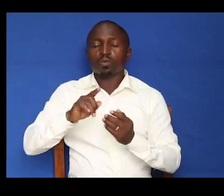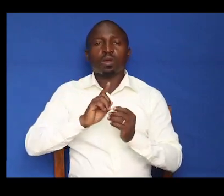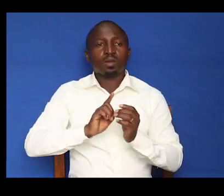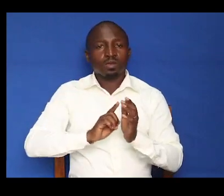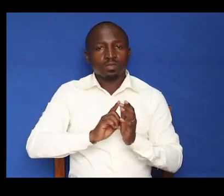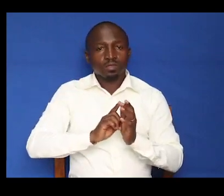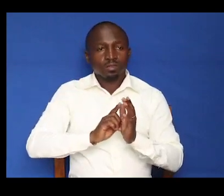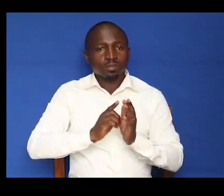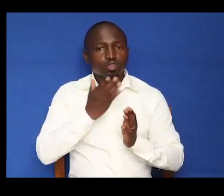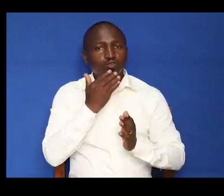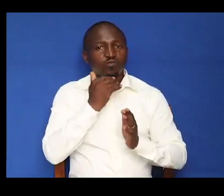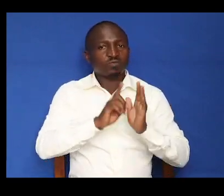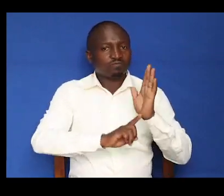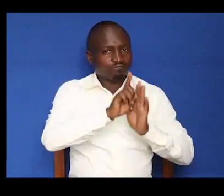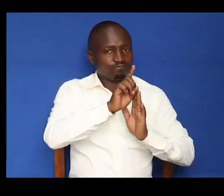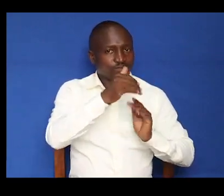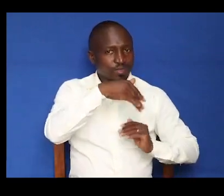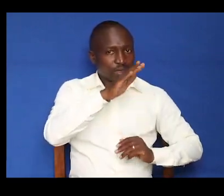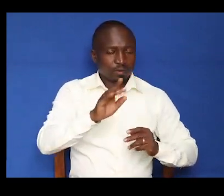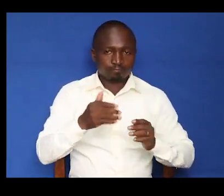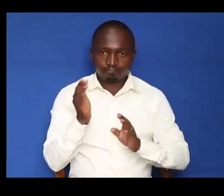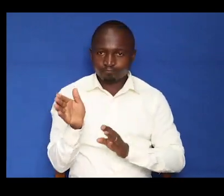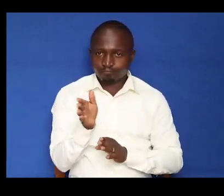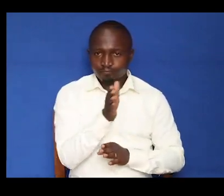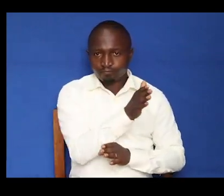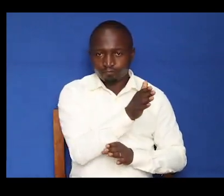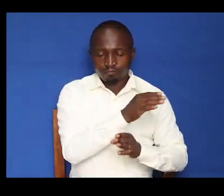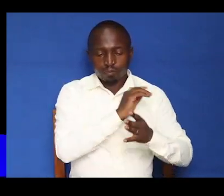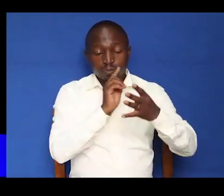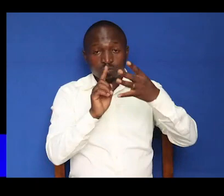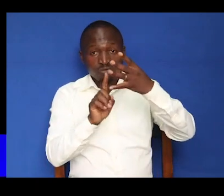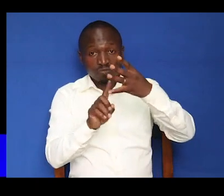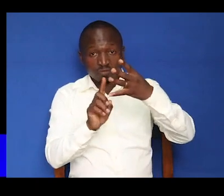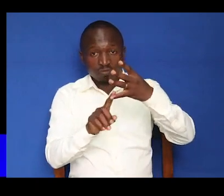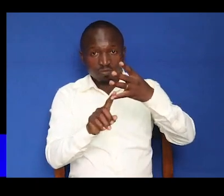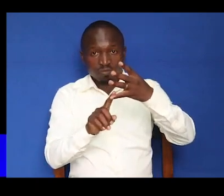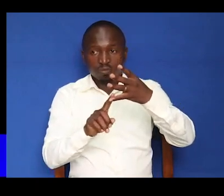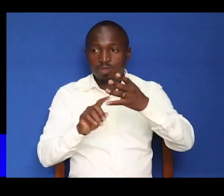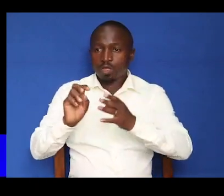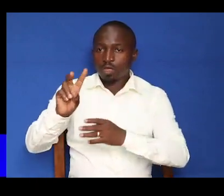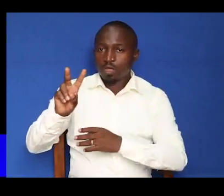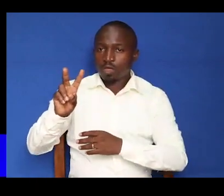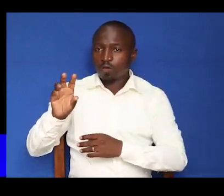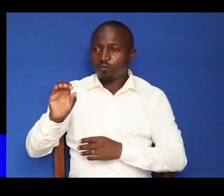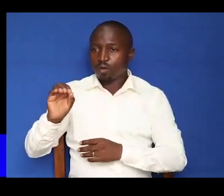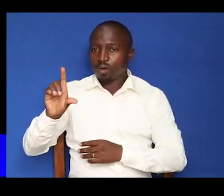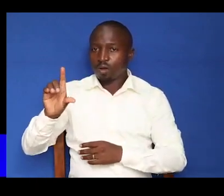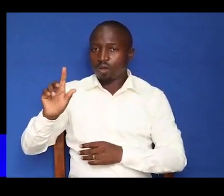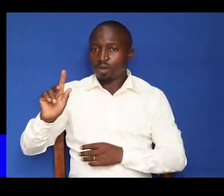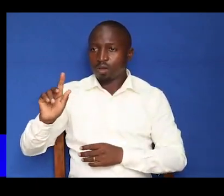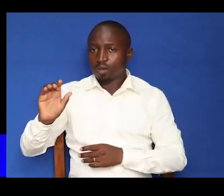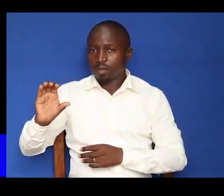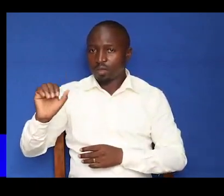enough. For volcanic activities, we used to understand such